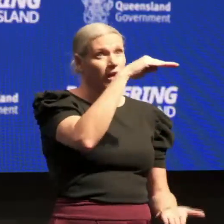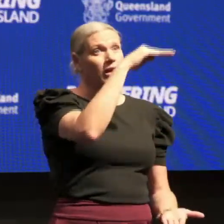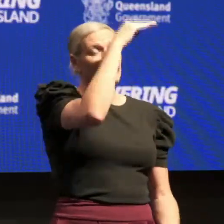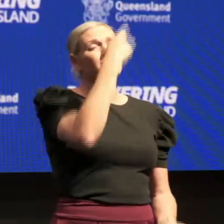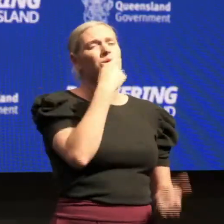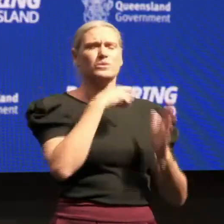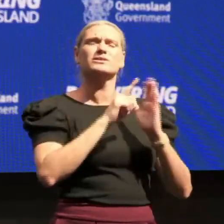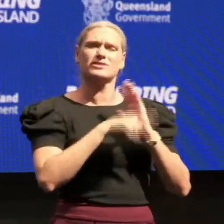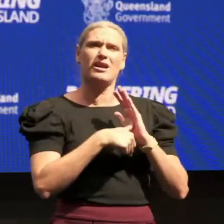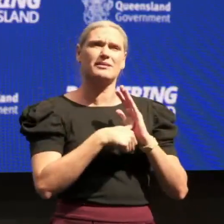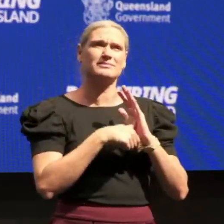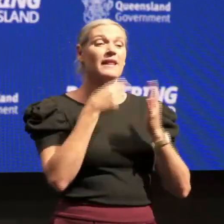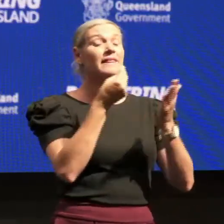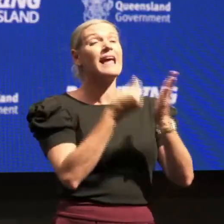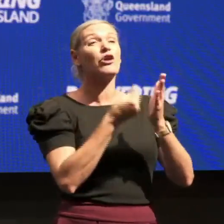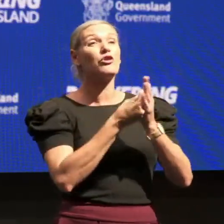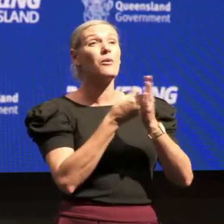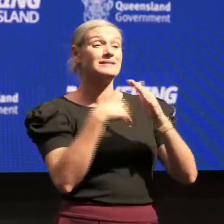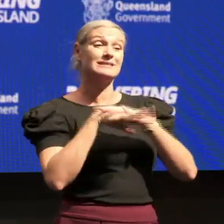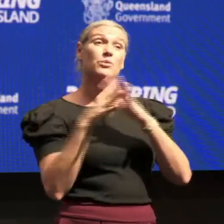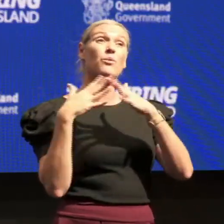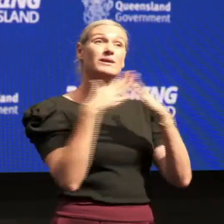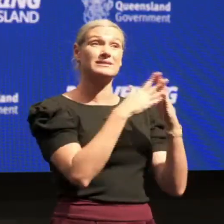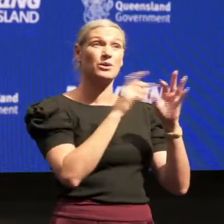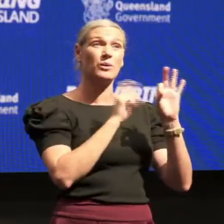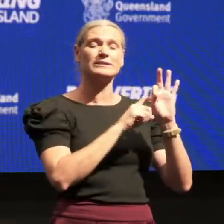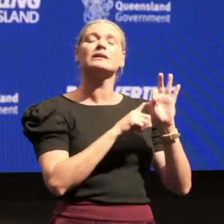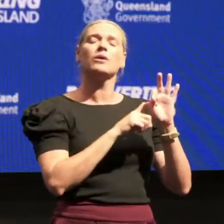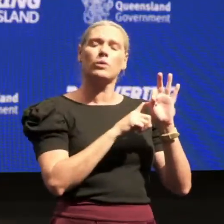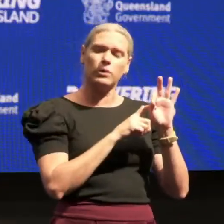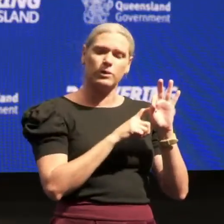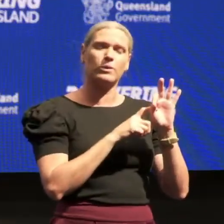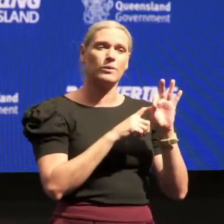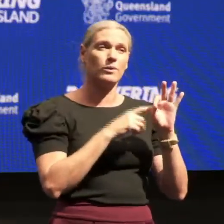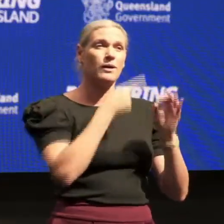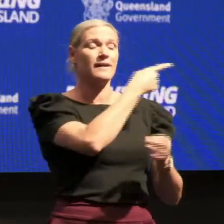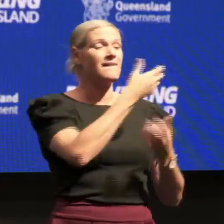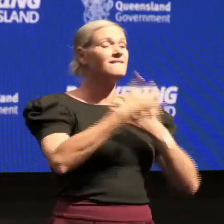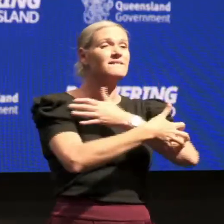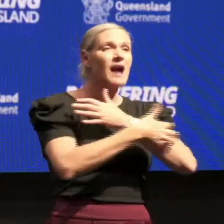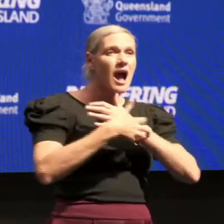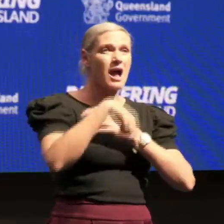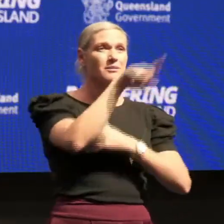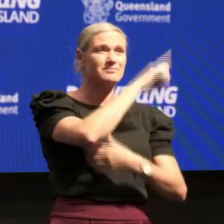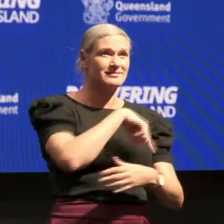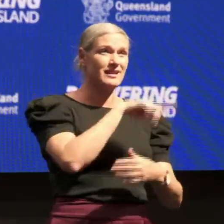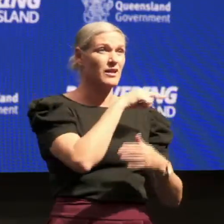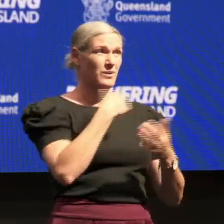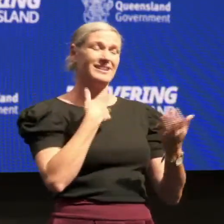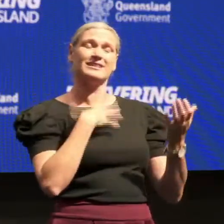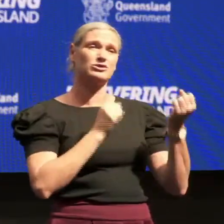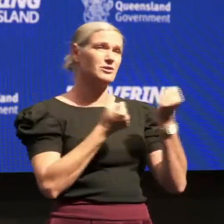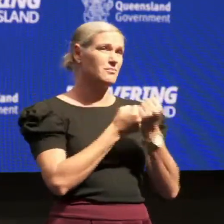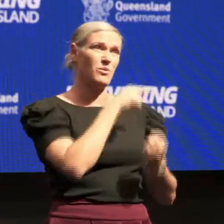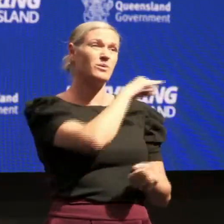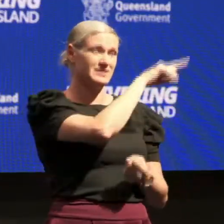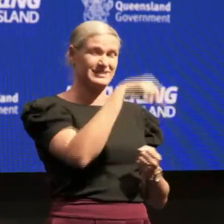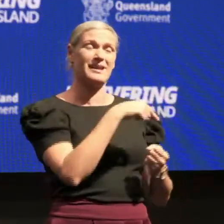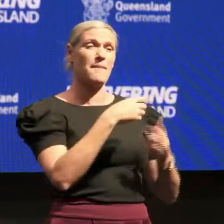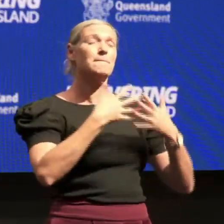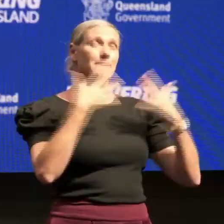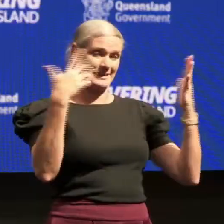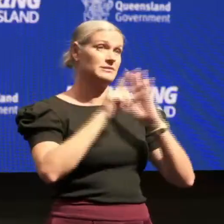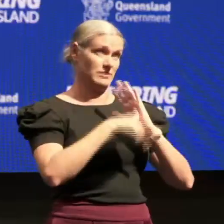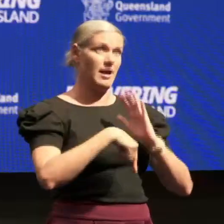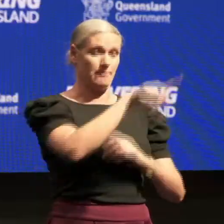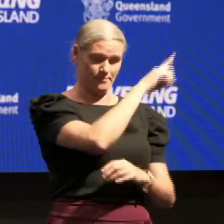the economic impact for Western Queensland, because of how important agriculture is to underpin those communities, will be large.